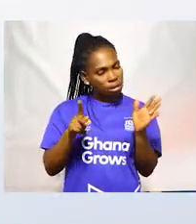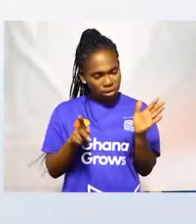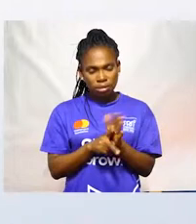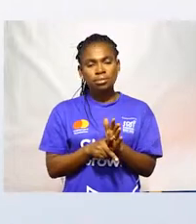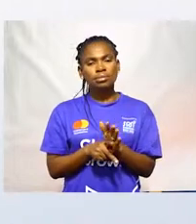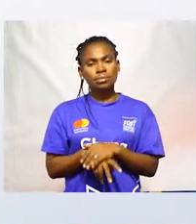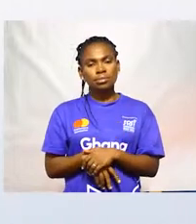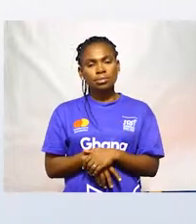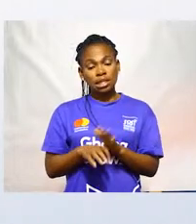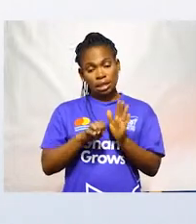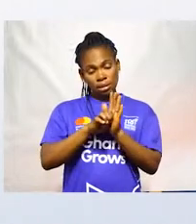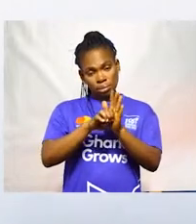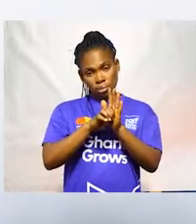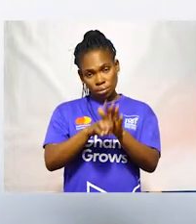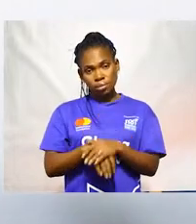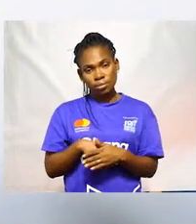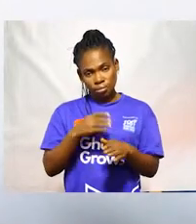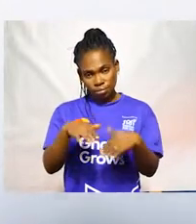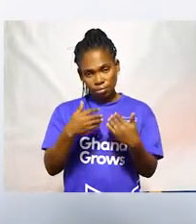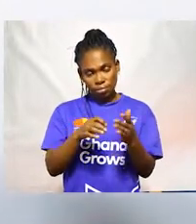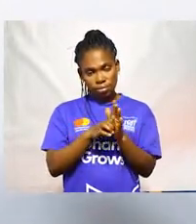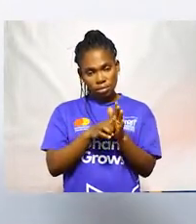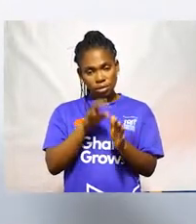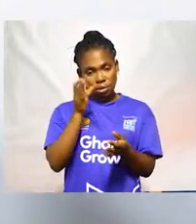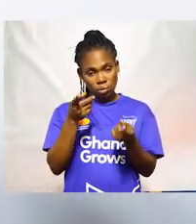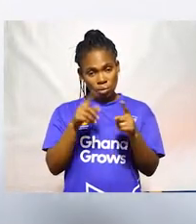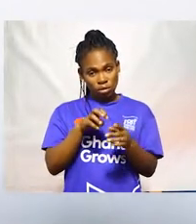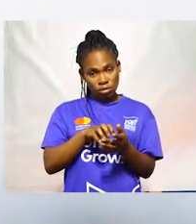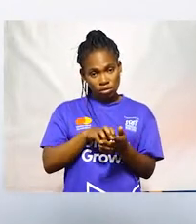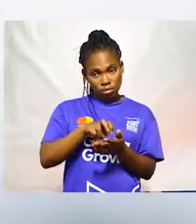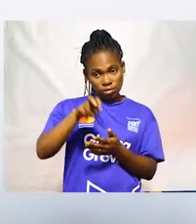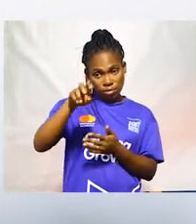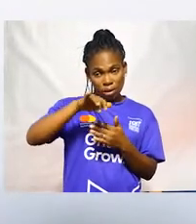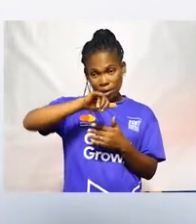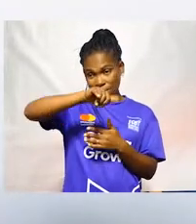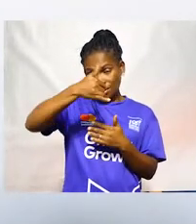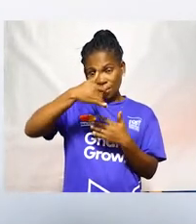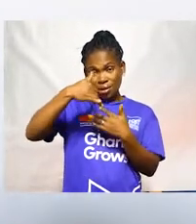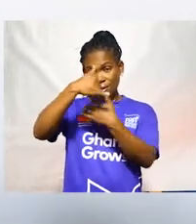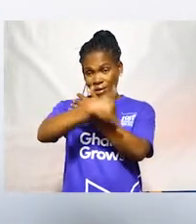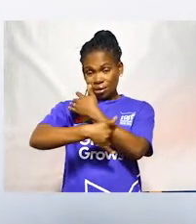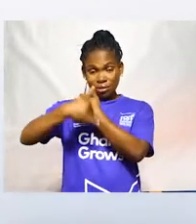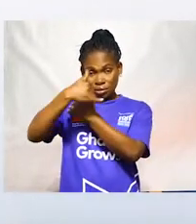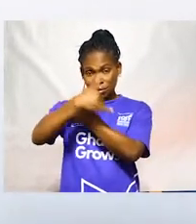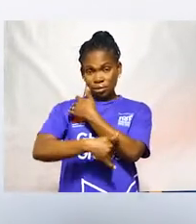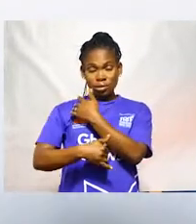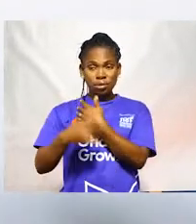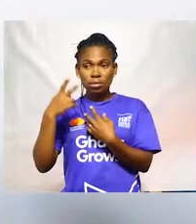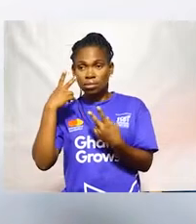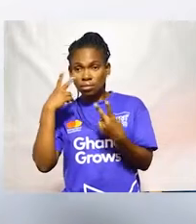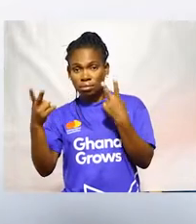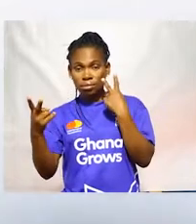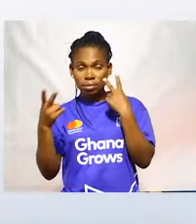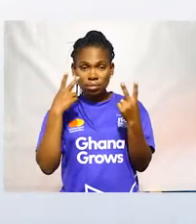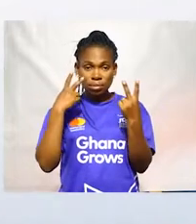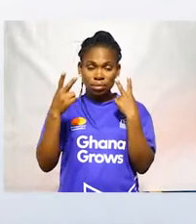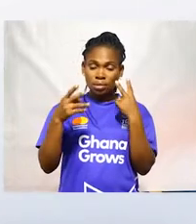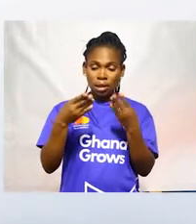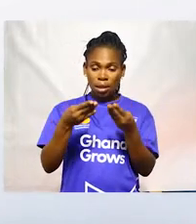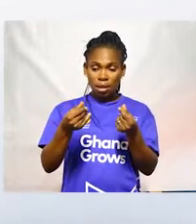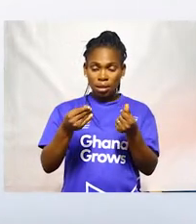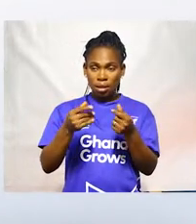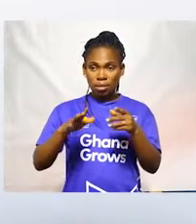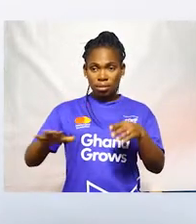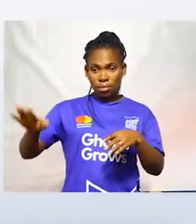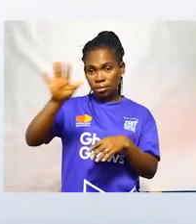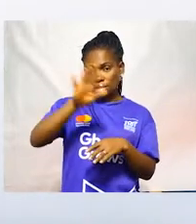Let me give you an example. You travel across this country and you see arable land, land that can